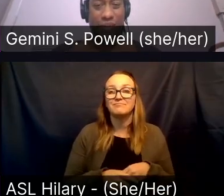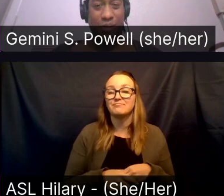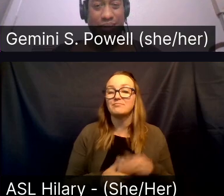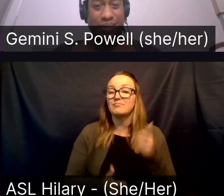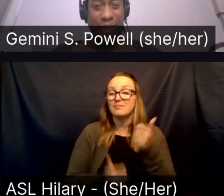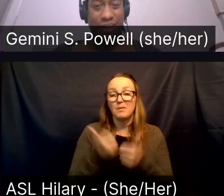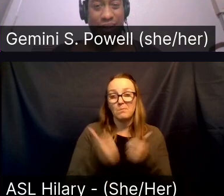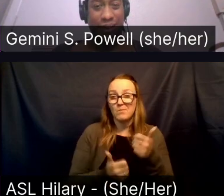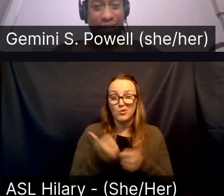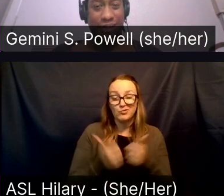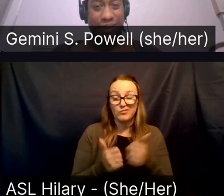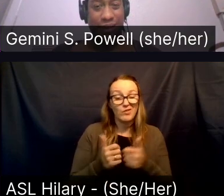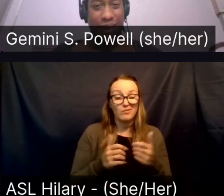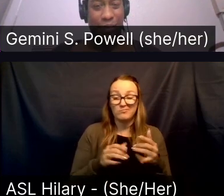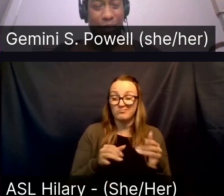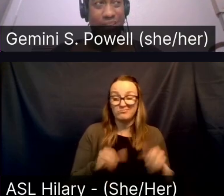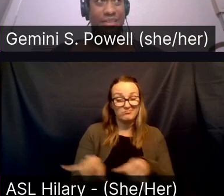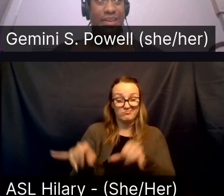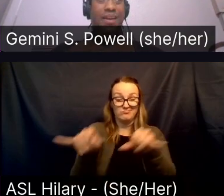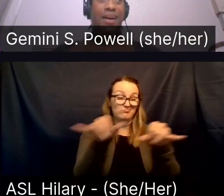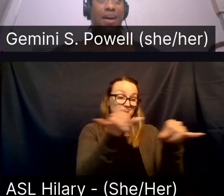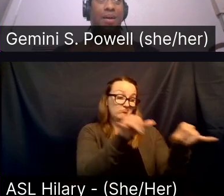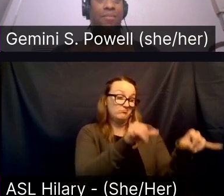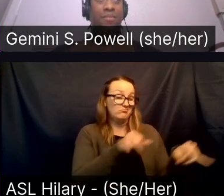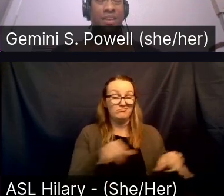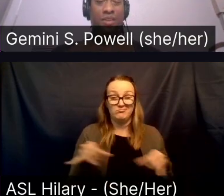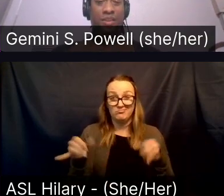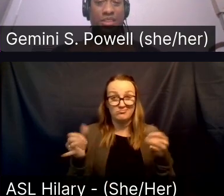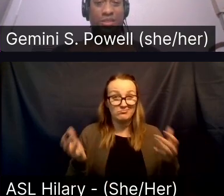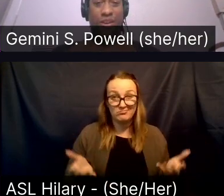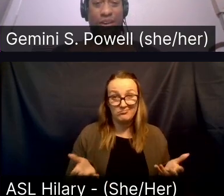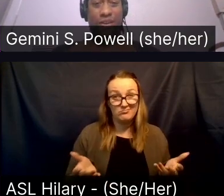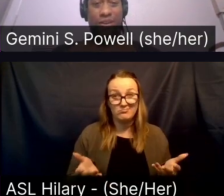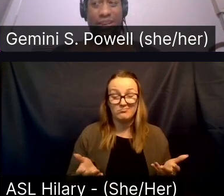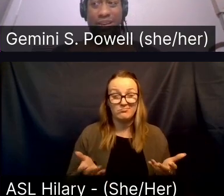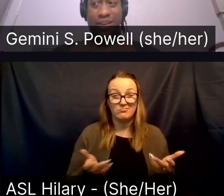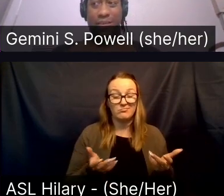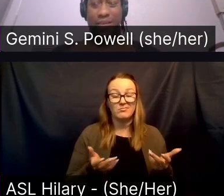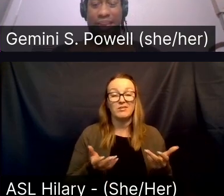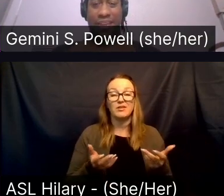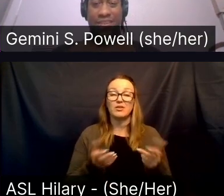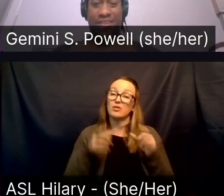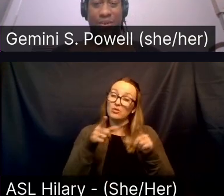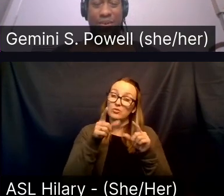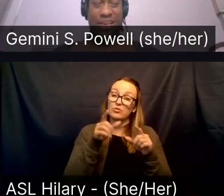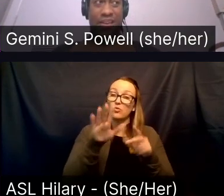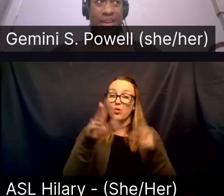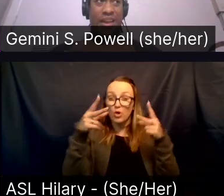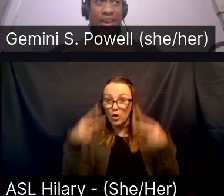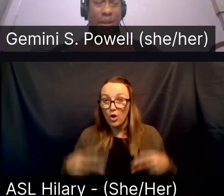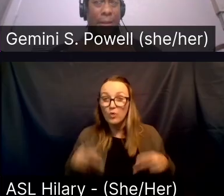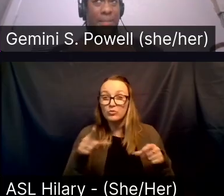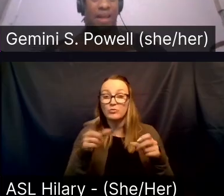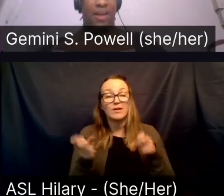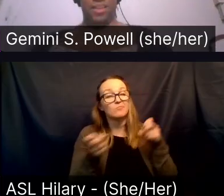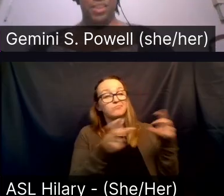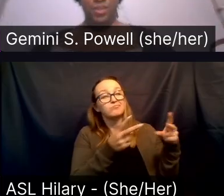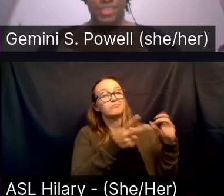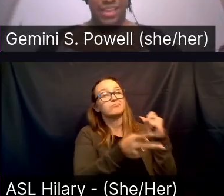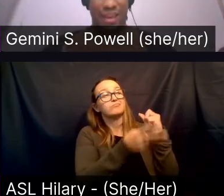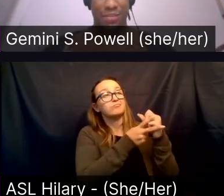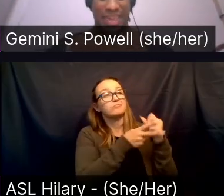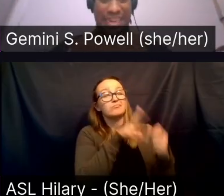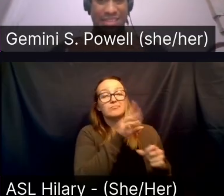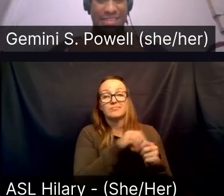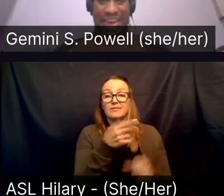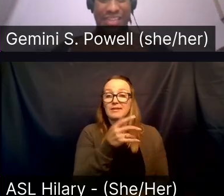them kind of do the same thing at a point. You can store your code on GitHub, and you can